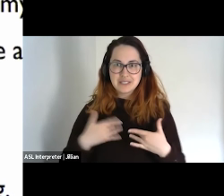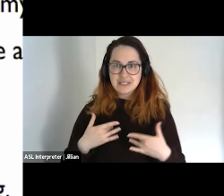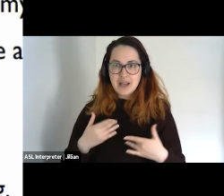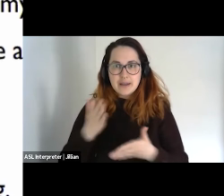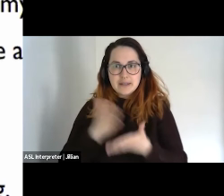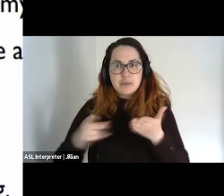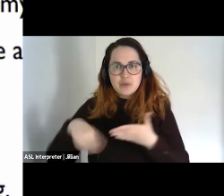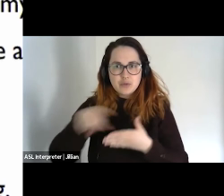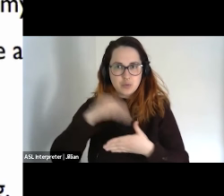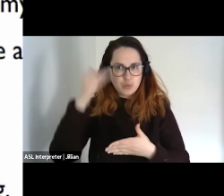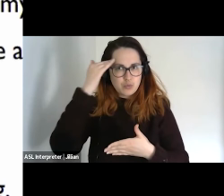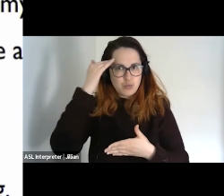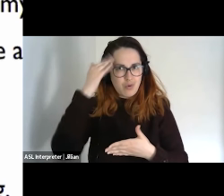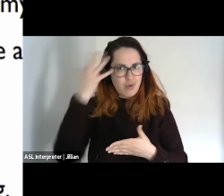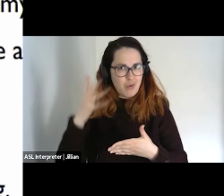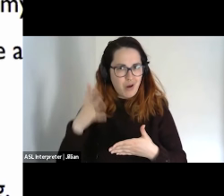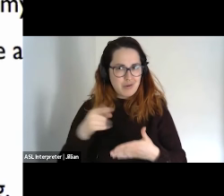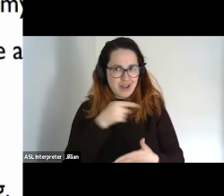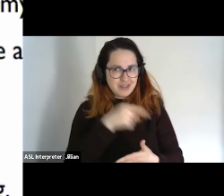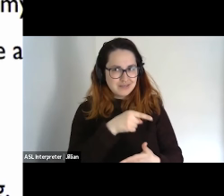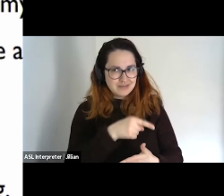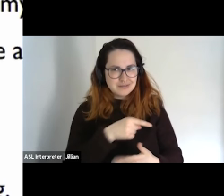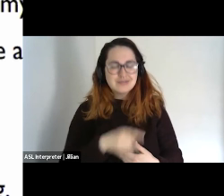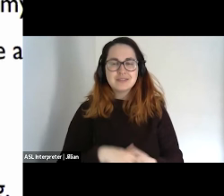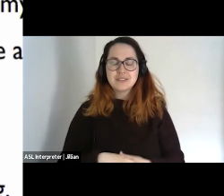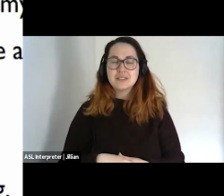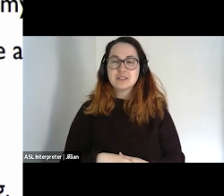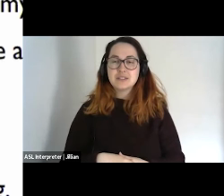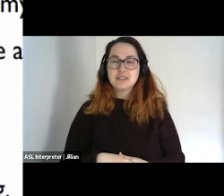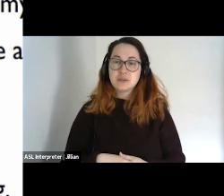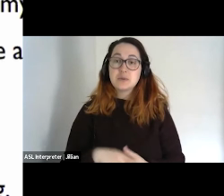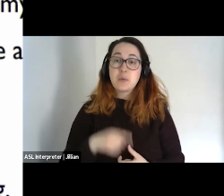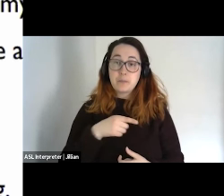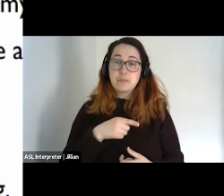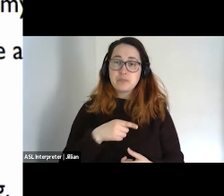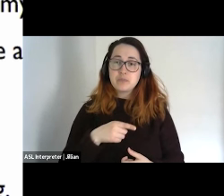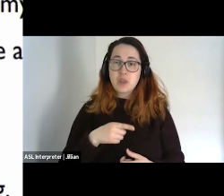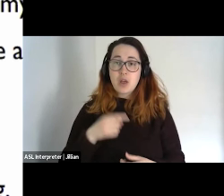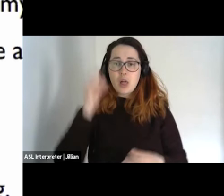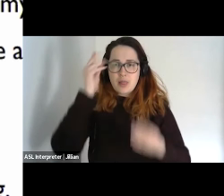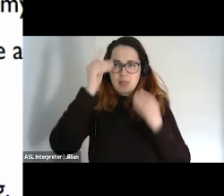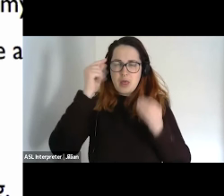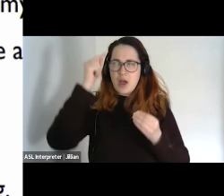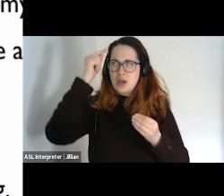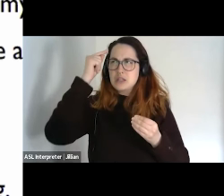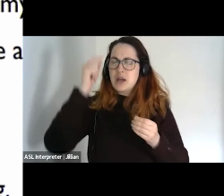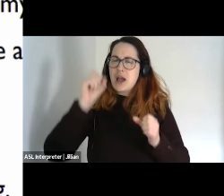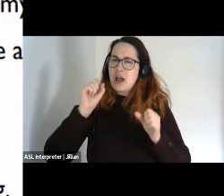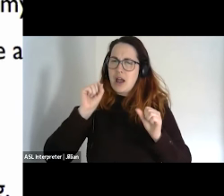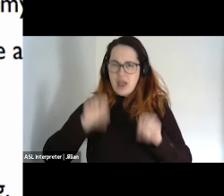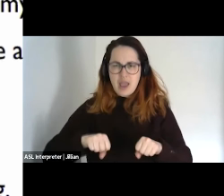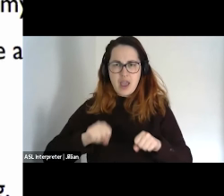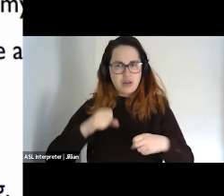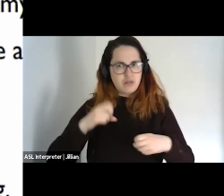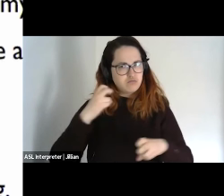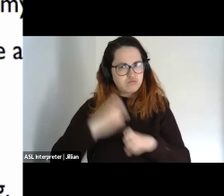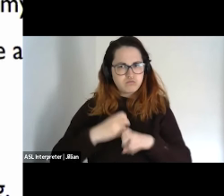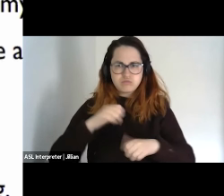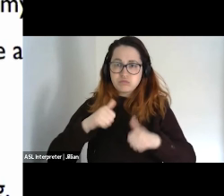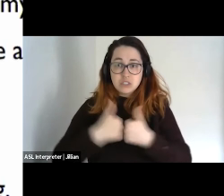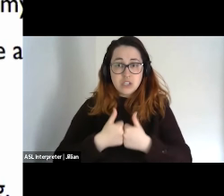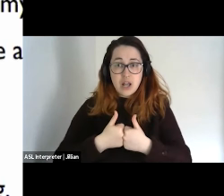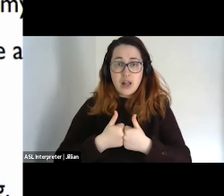thought diaries are. So it says here, it can be difficult to challenge your thoughts in your head as it is hard to remember all the information and it